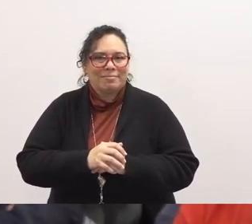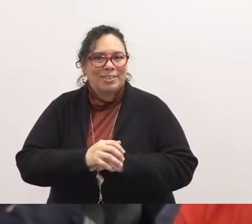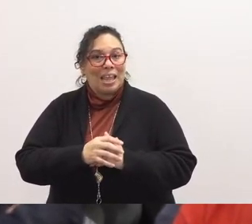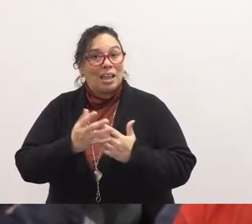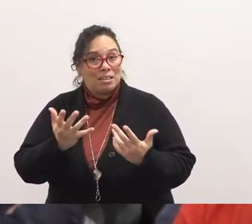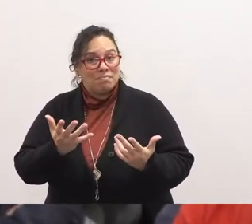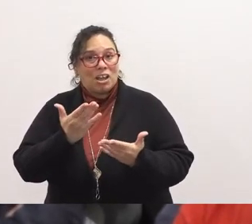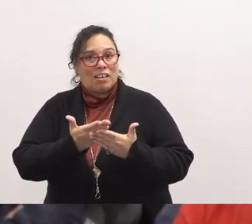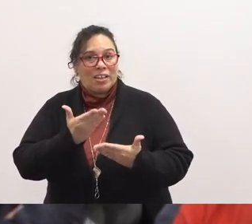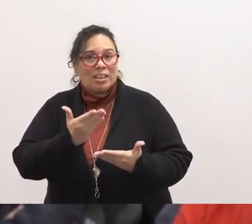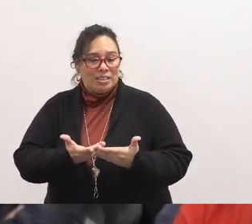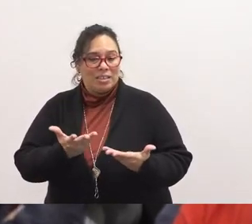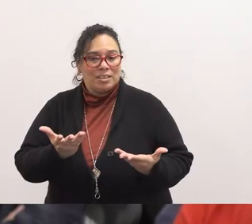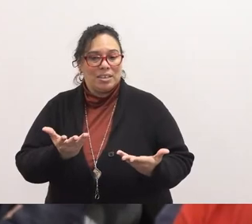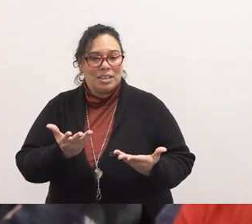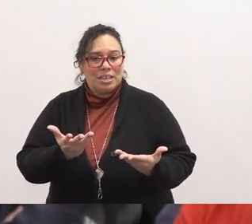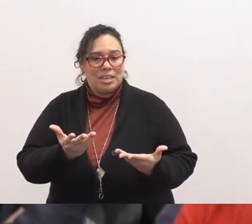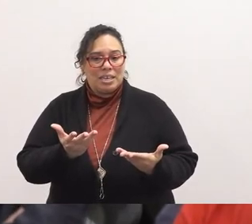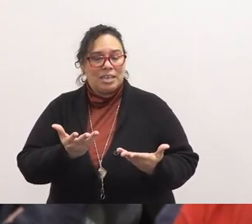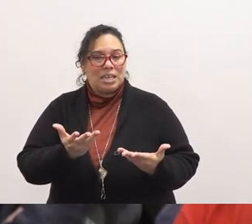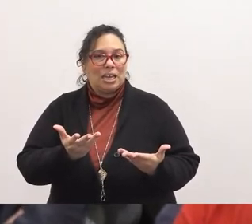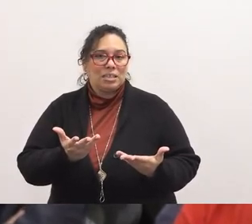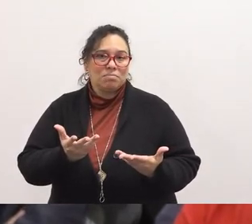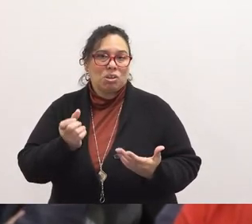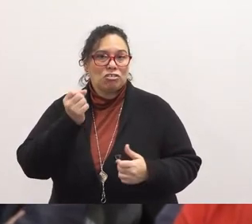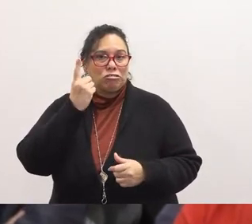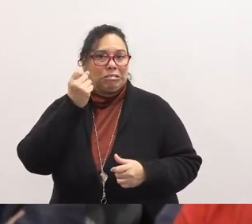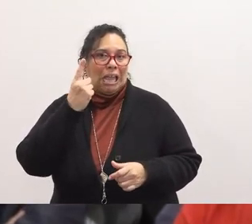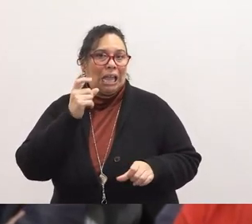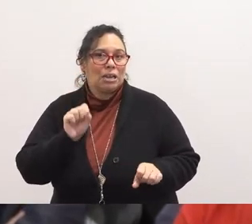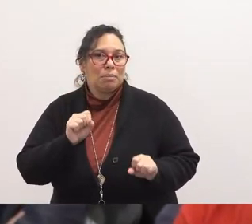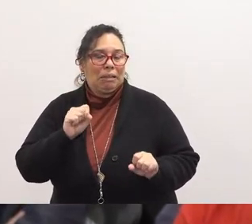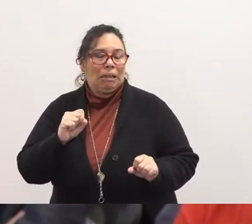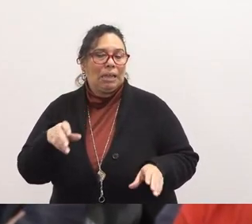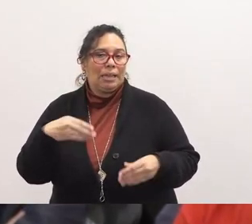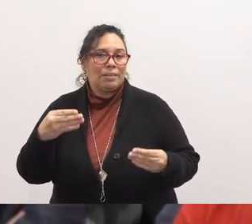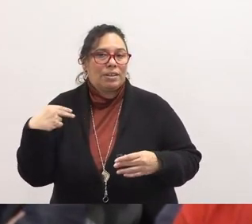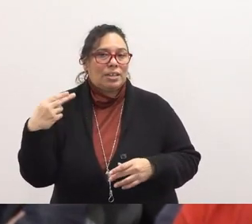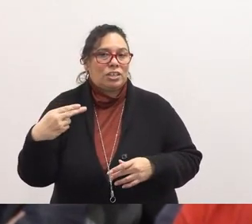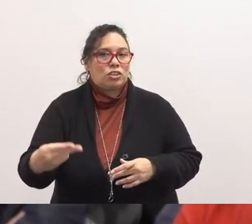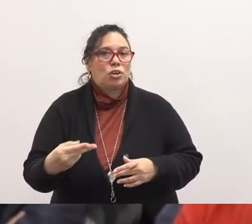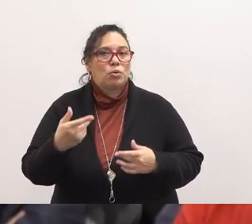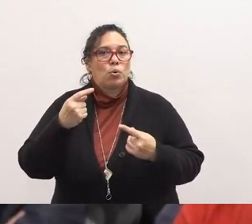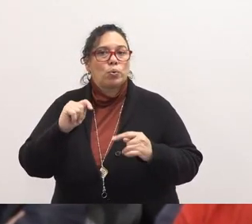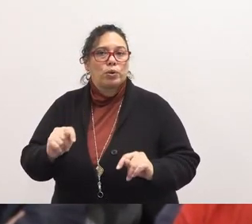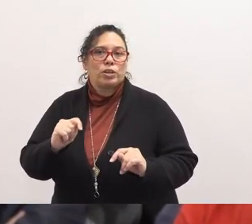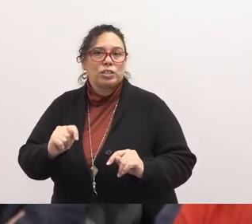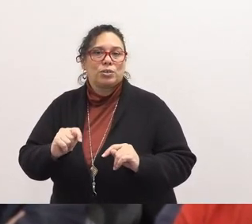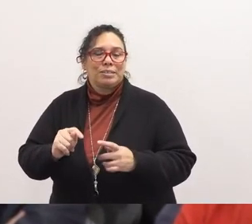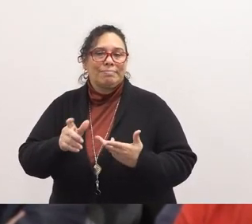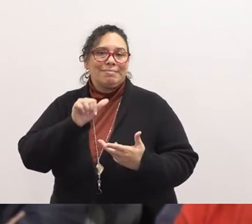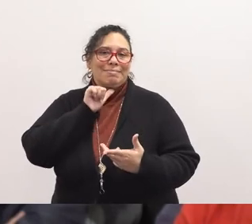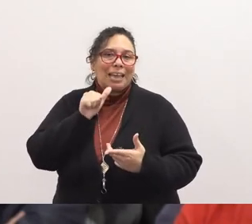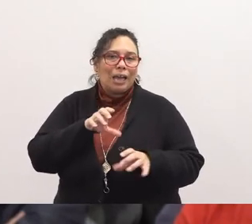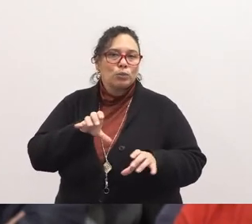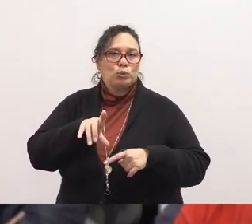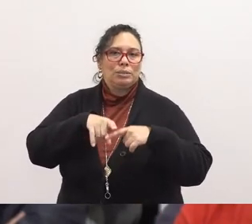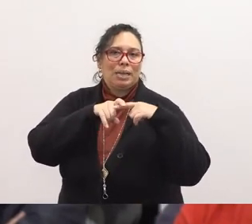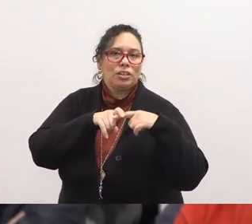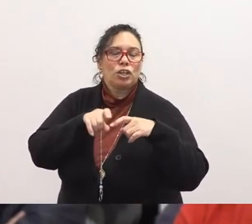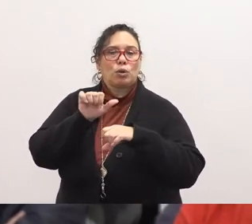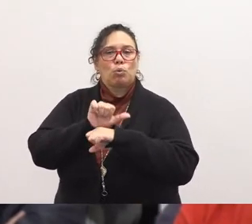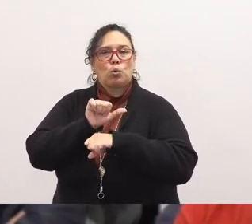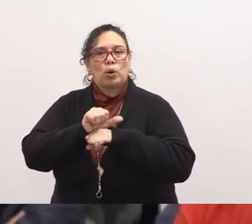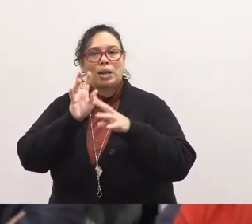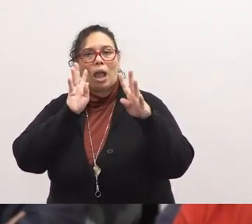the fact that we are, understandably, given history, trying to pull away from things like suspensions and instead work to come